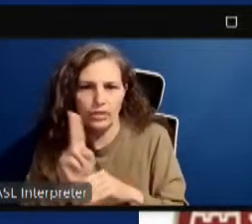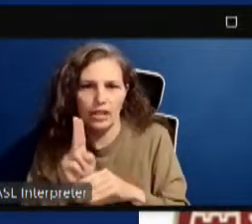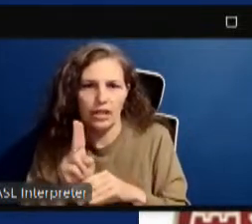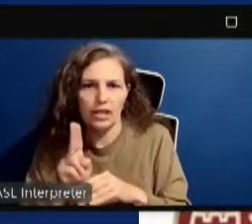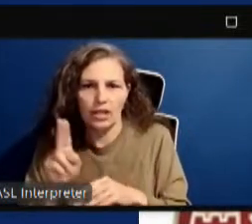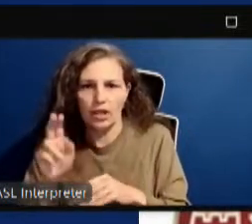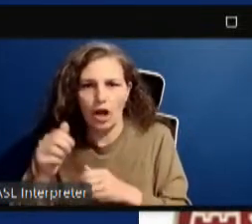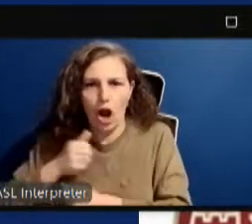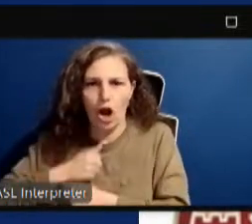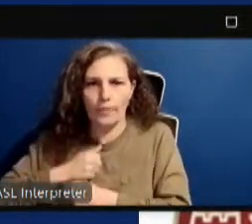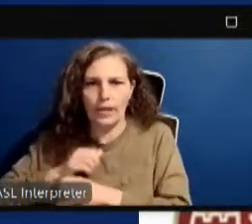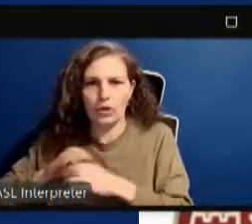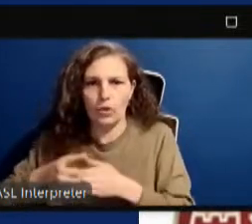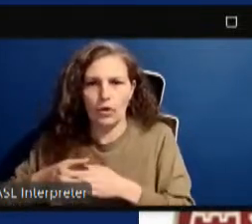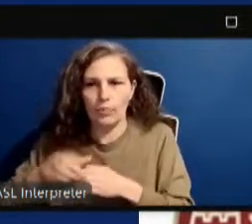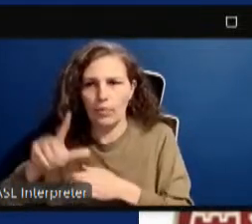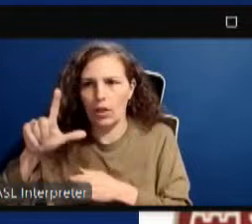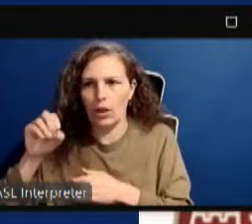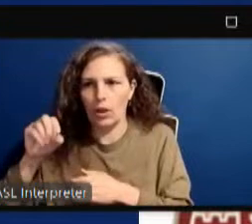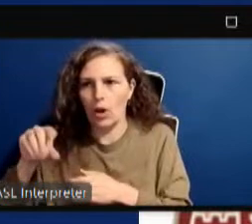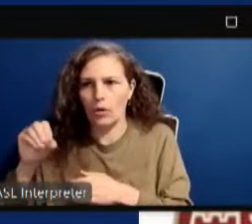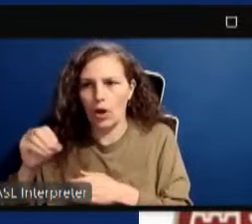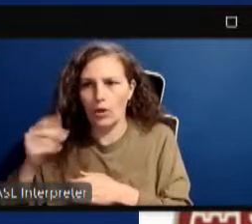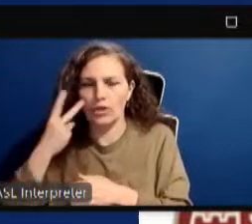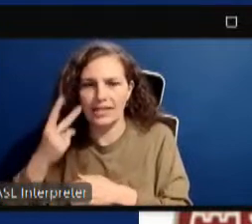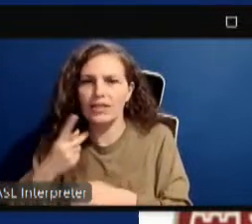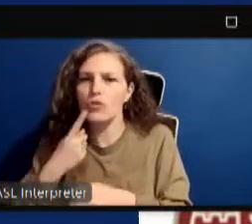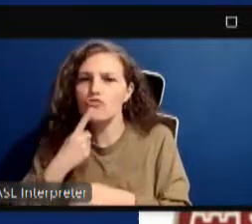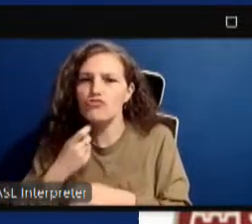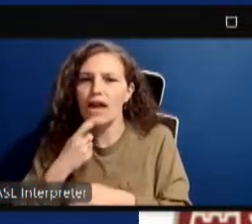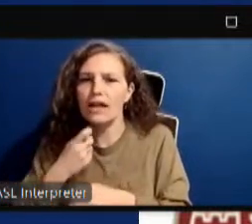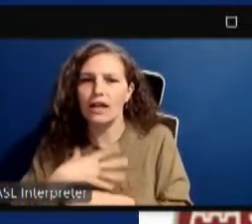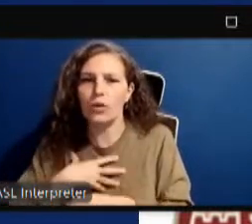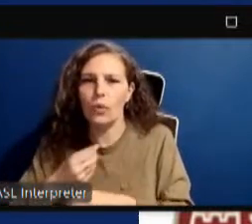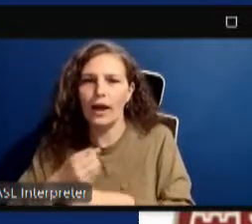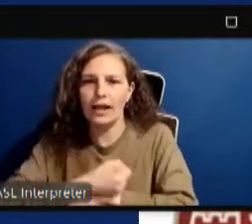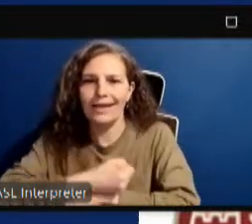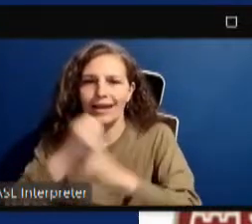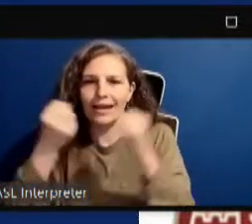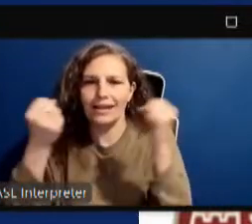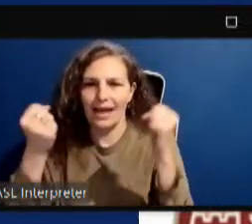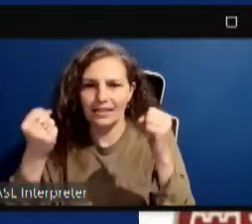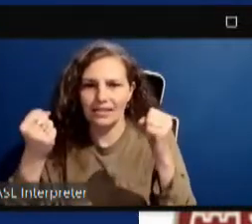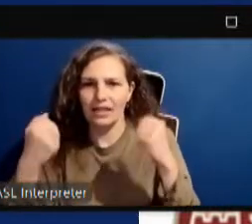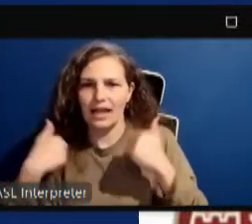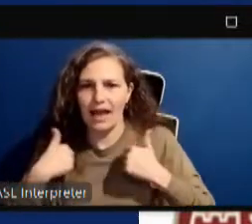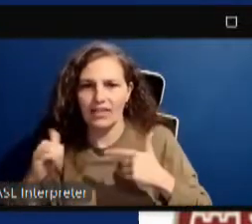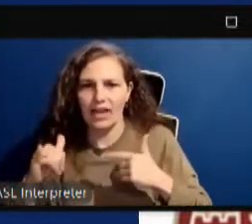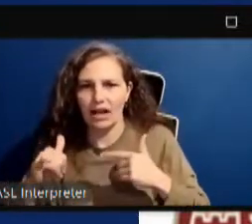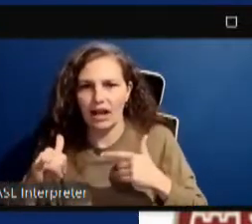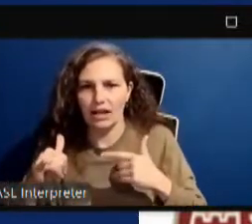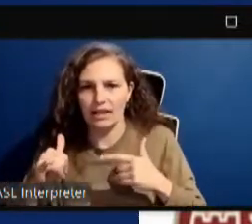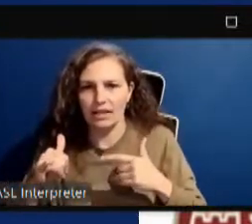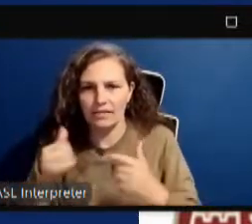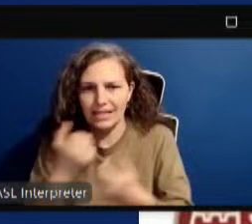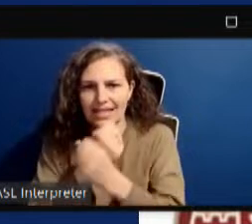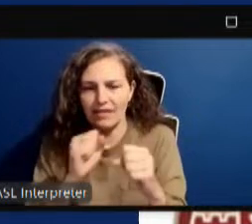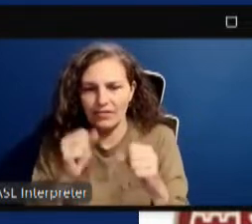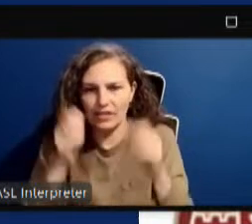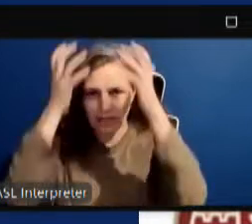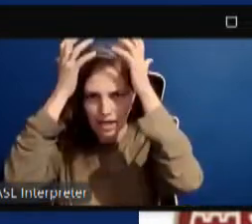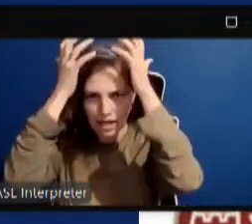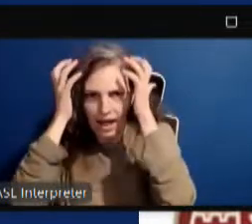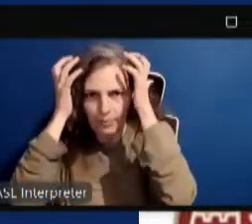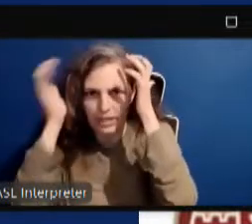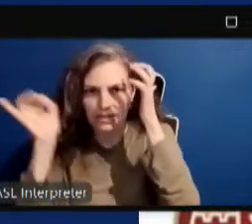see it in my background. It's a red and white castle. They usually wear it on their safety helmets as well as on their